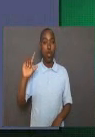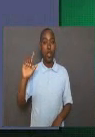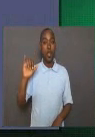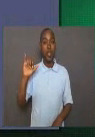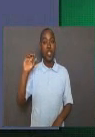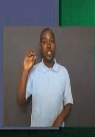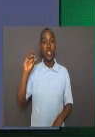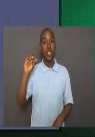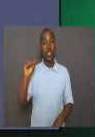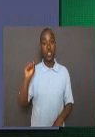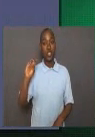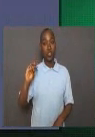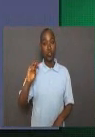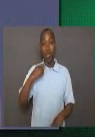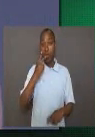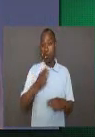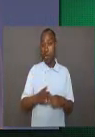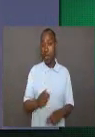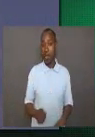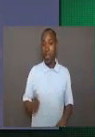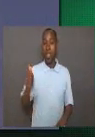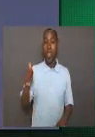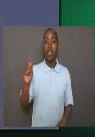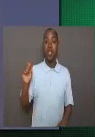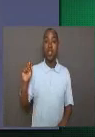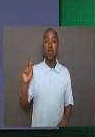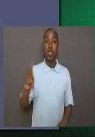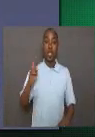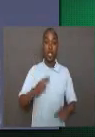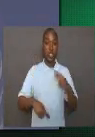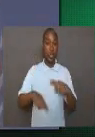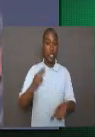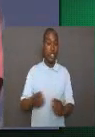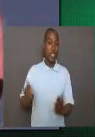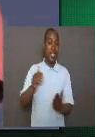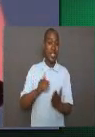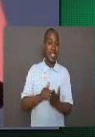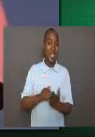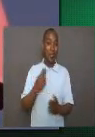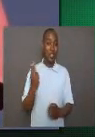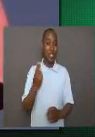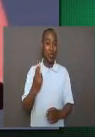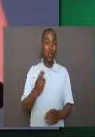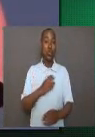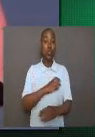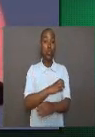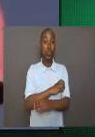ATP from respiration is also used to make muscles